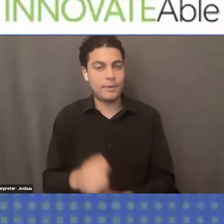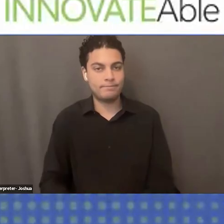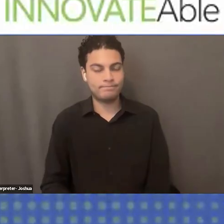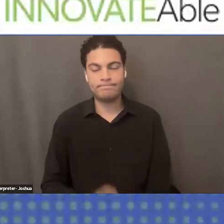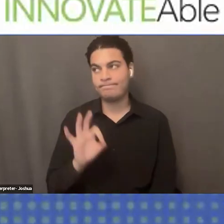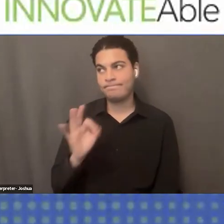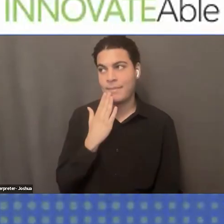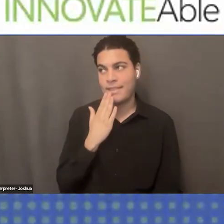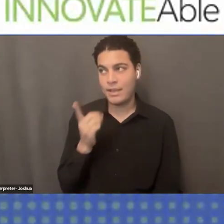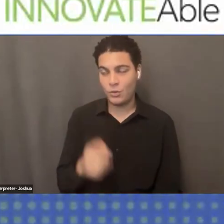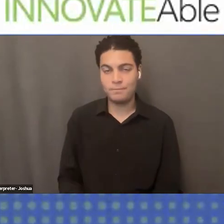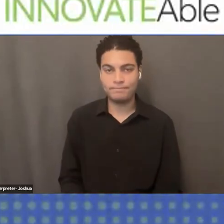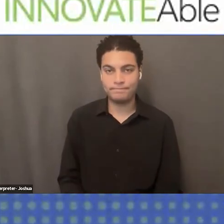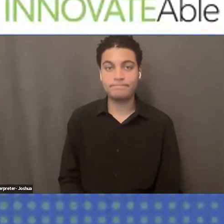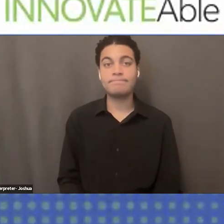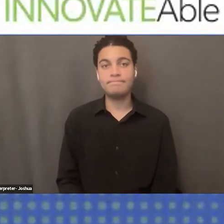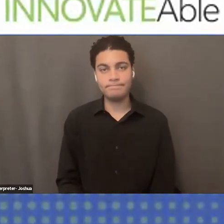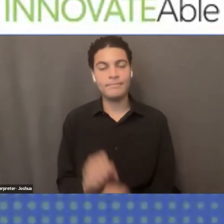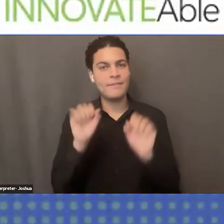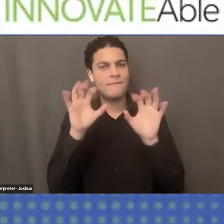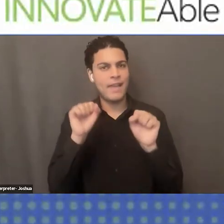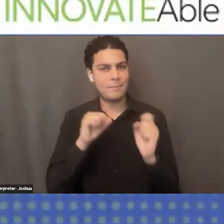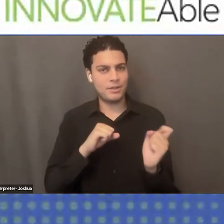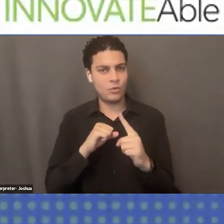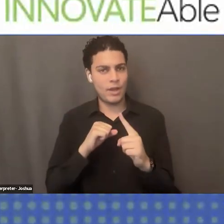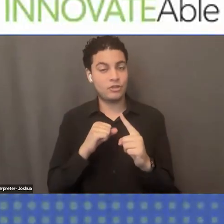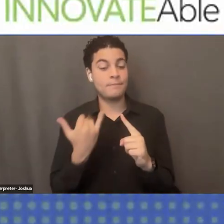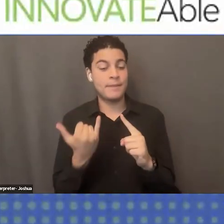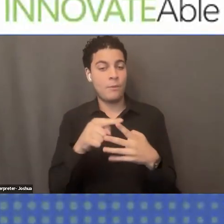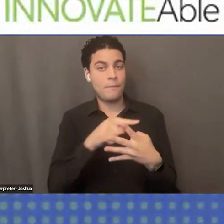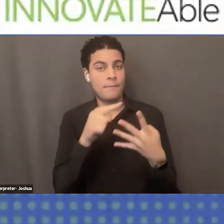Fabulous questions. All right, let's move on to Autumn.